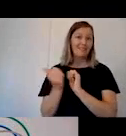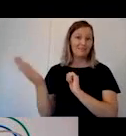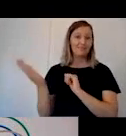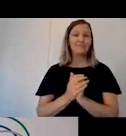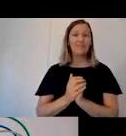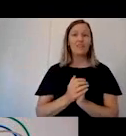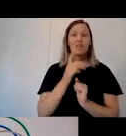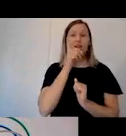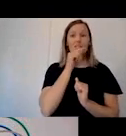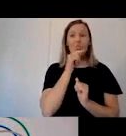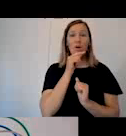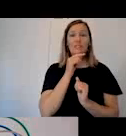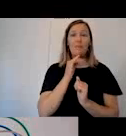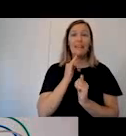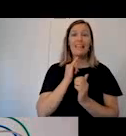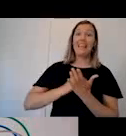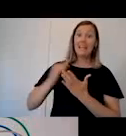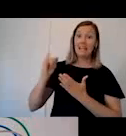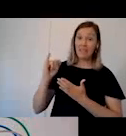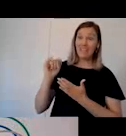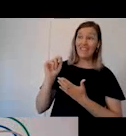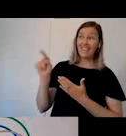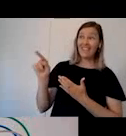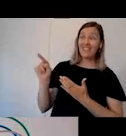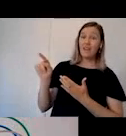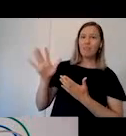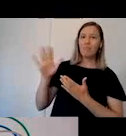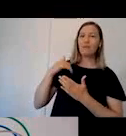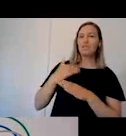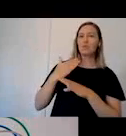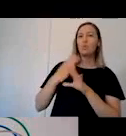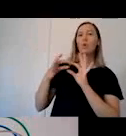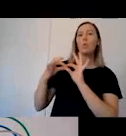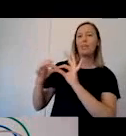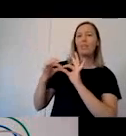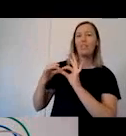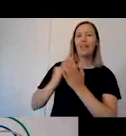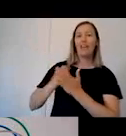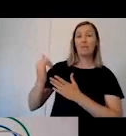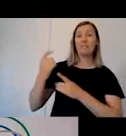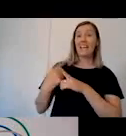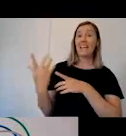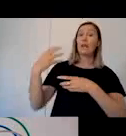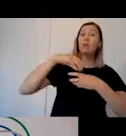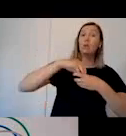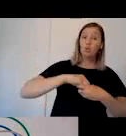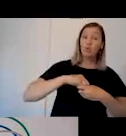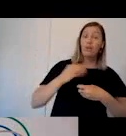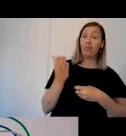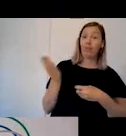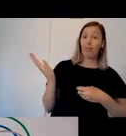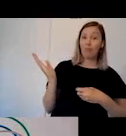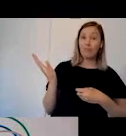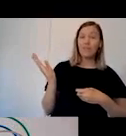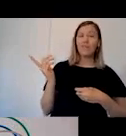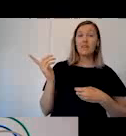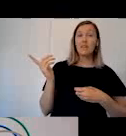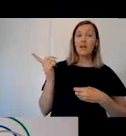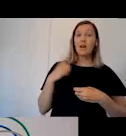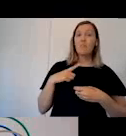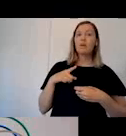the enemy lesson is to work with your enemies and include them and involve them, because people are